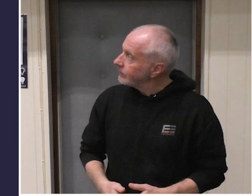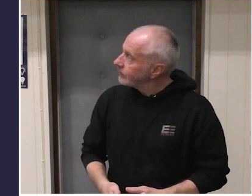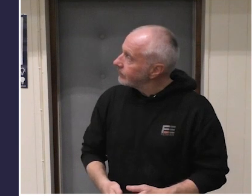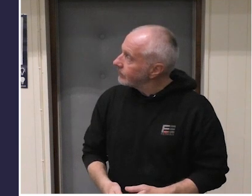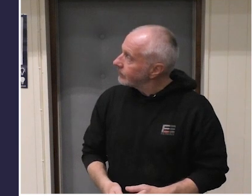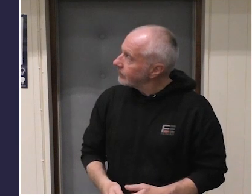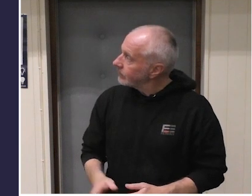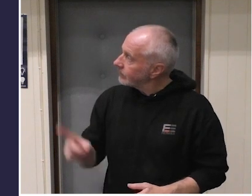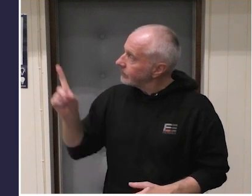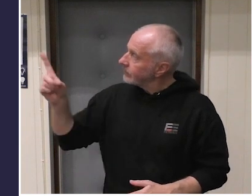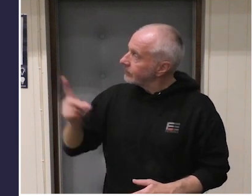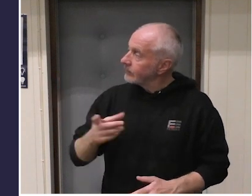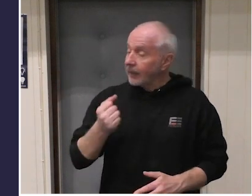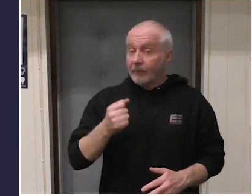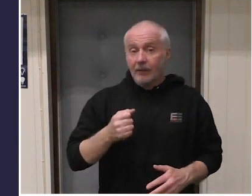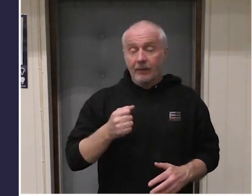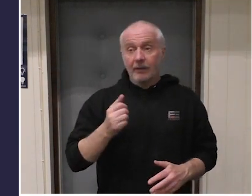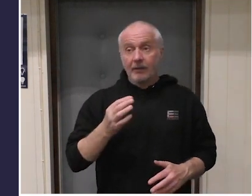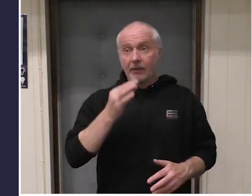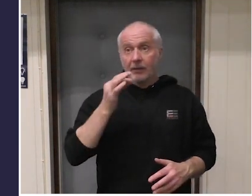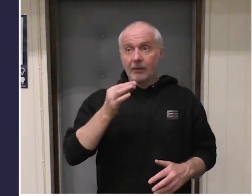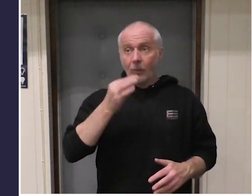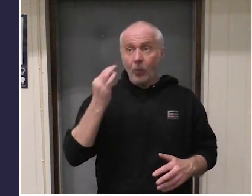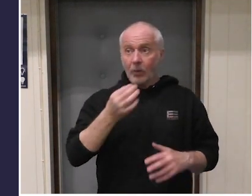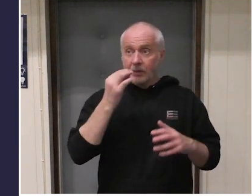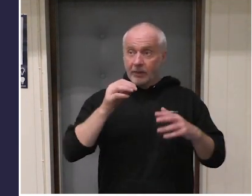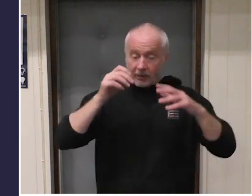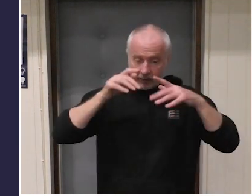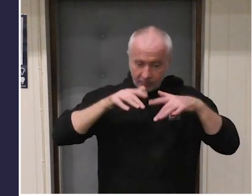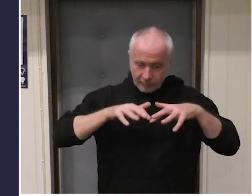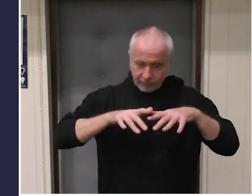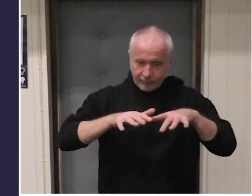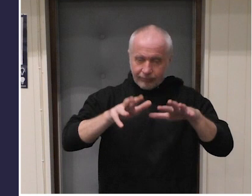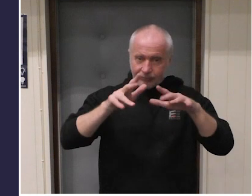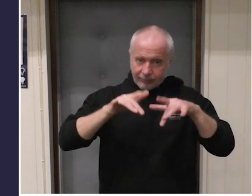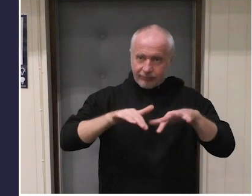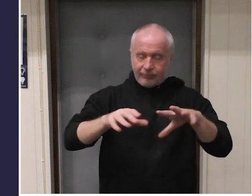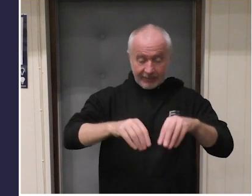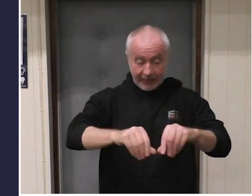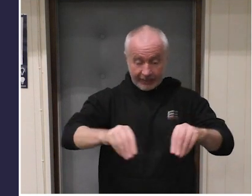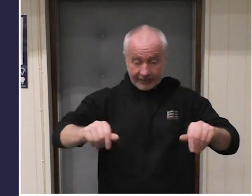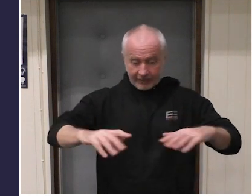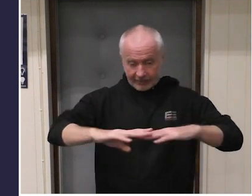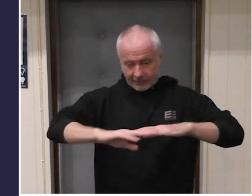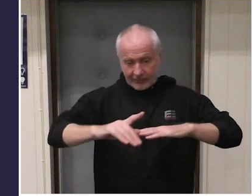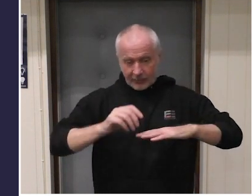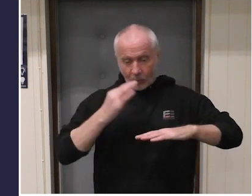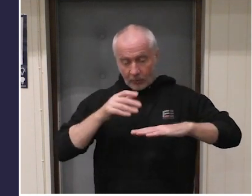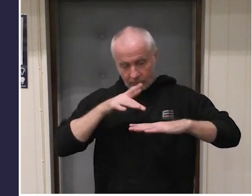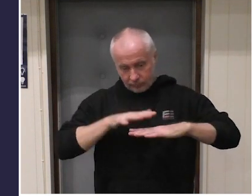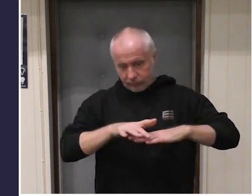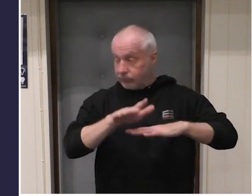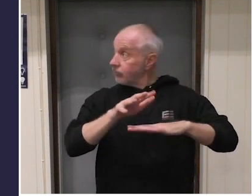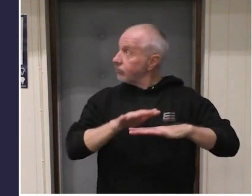there. Oh. So there's water flowing across this beach, okay? So what's happening is the water is